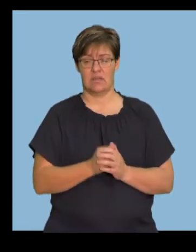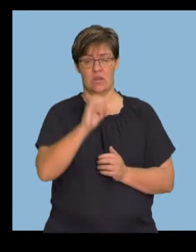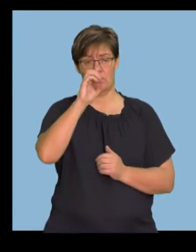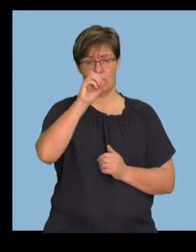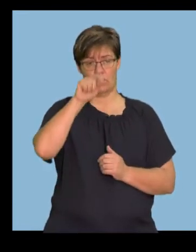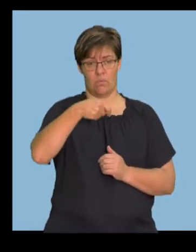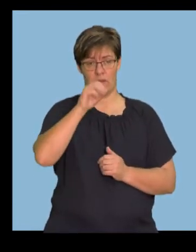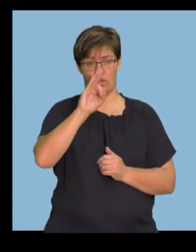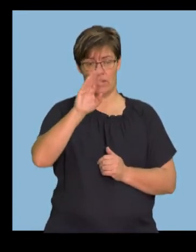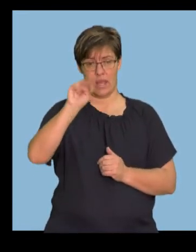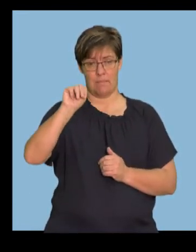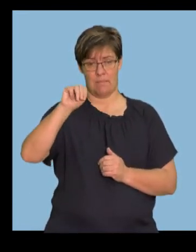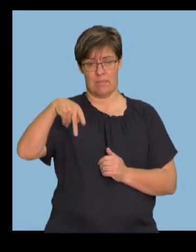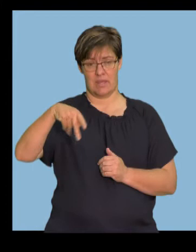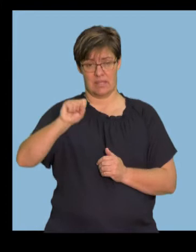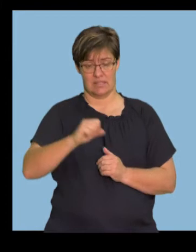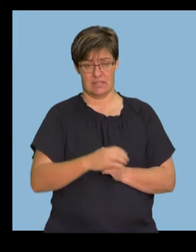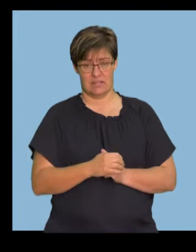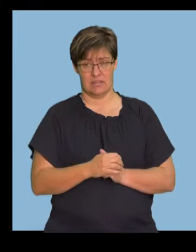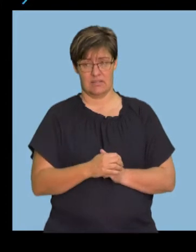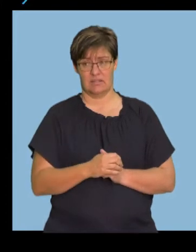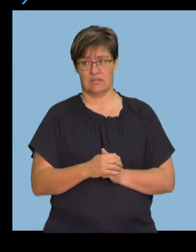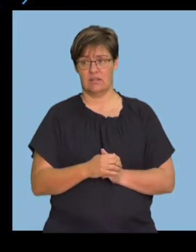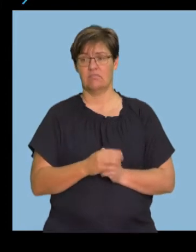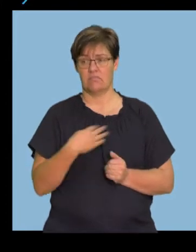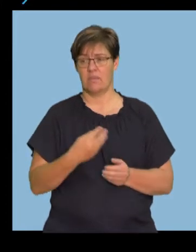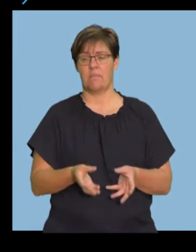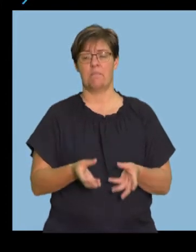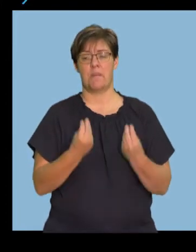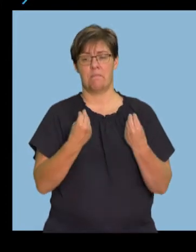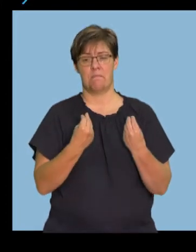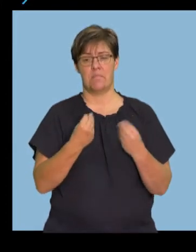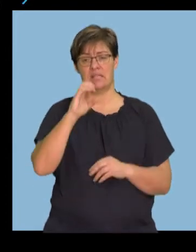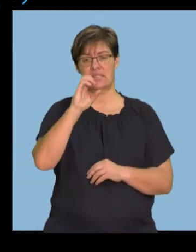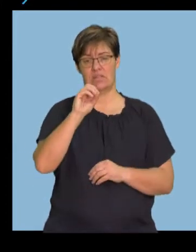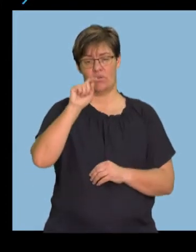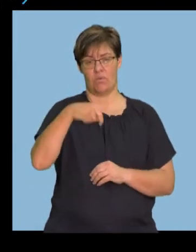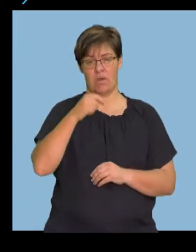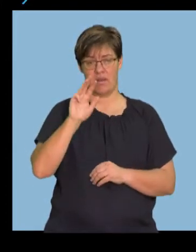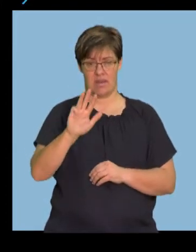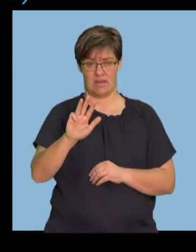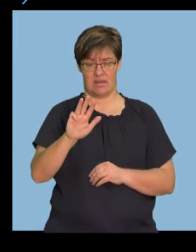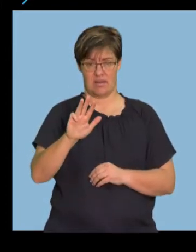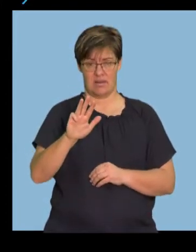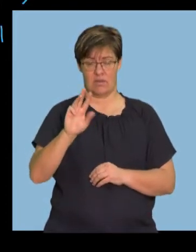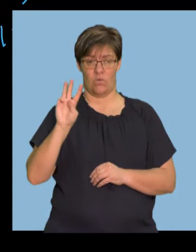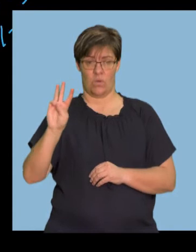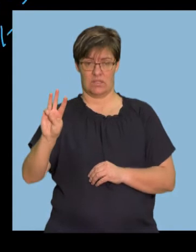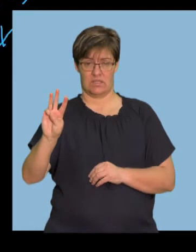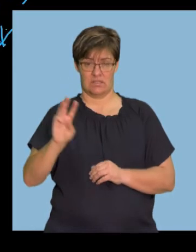reading, 0.3 amperes, okay? So this gives us a product of